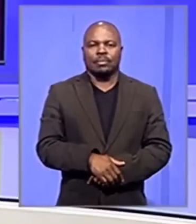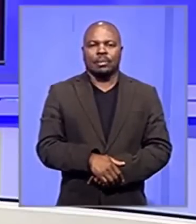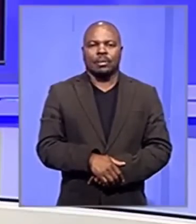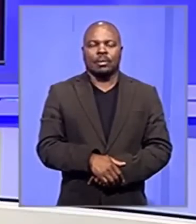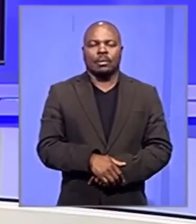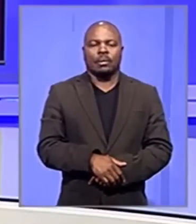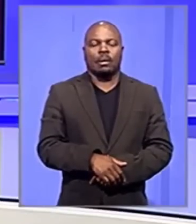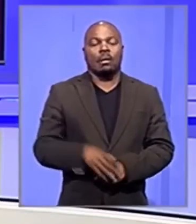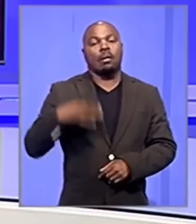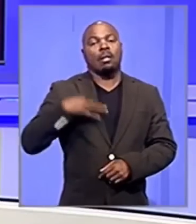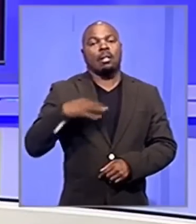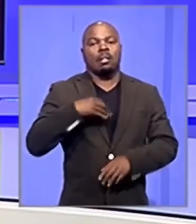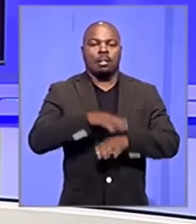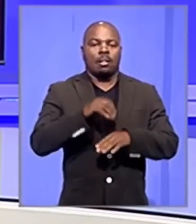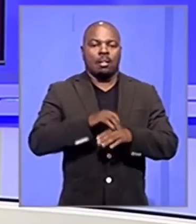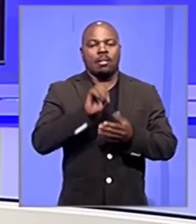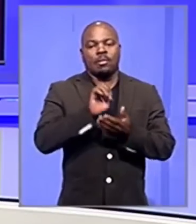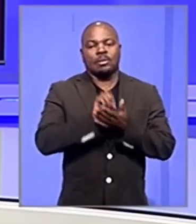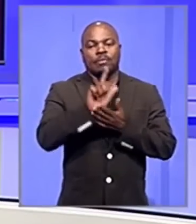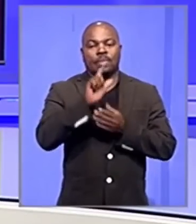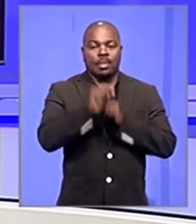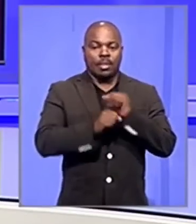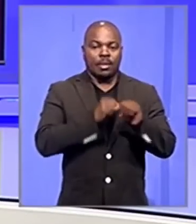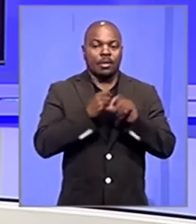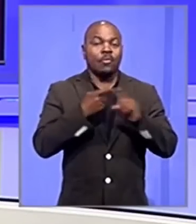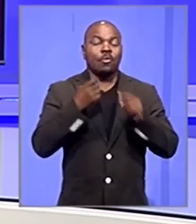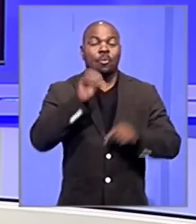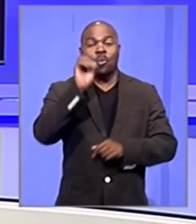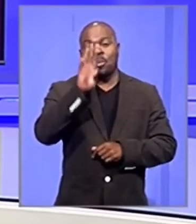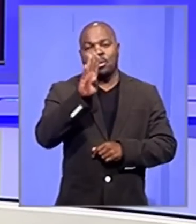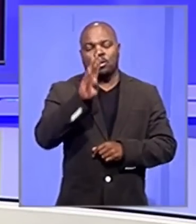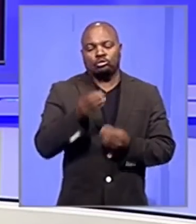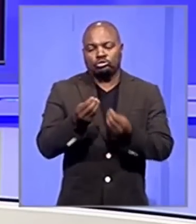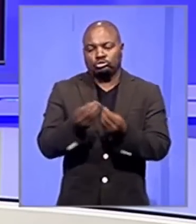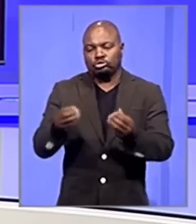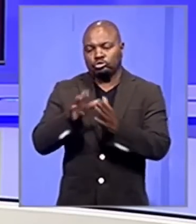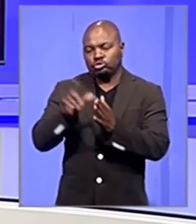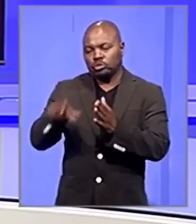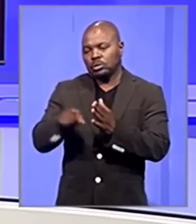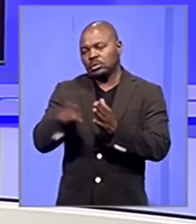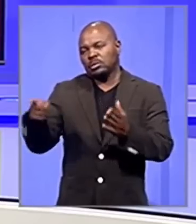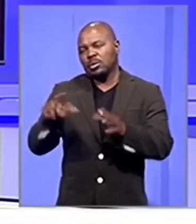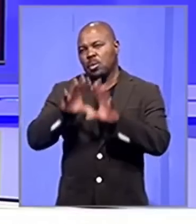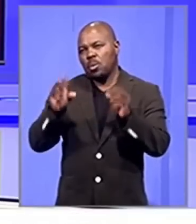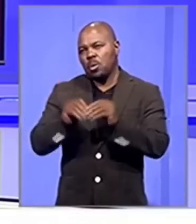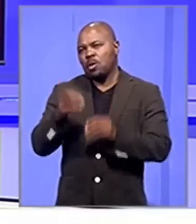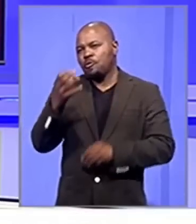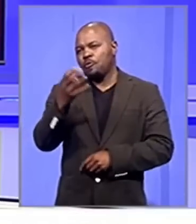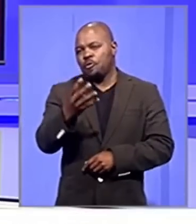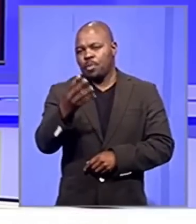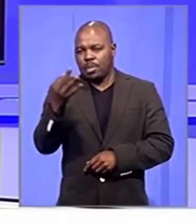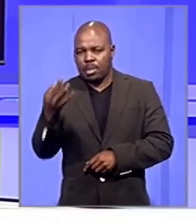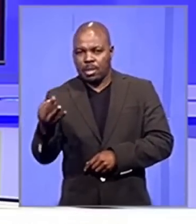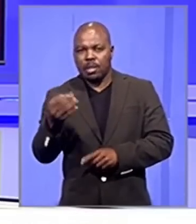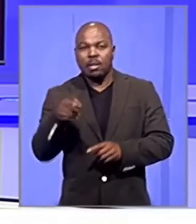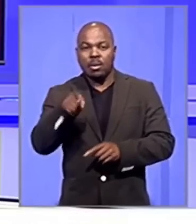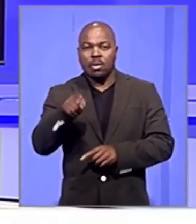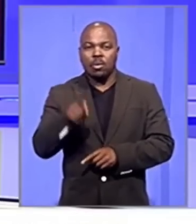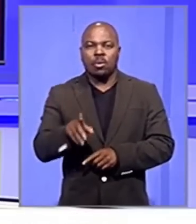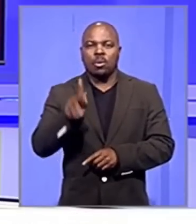Mosetsana wa dingwaga di le 17 wa kwa Bloemfontein wa betse barutwana ba le 43 ba sekolo